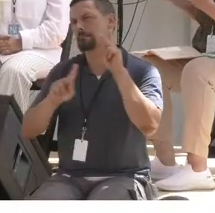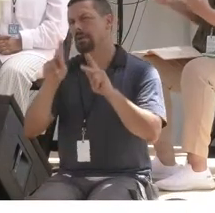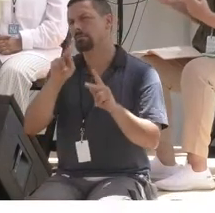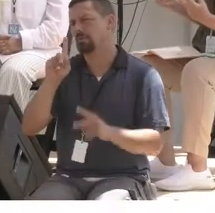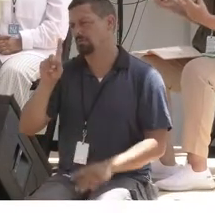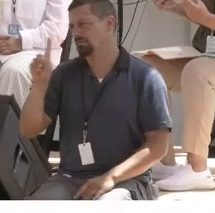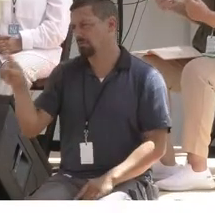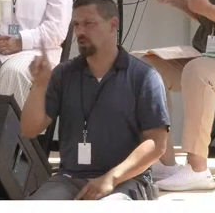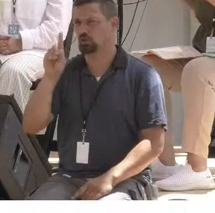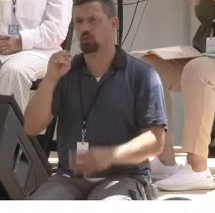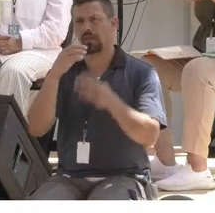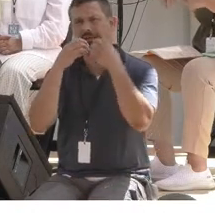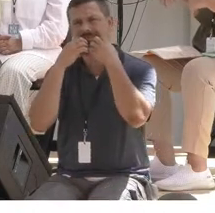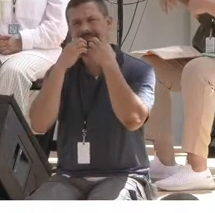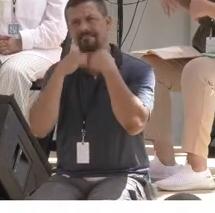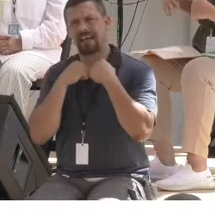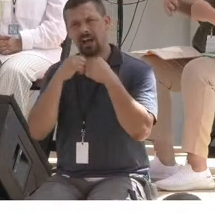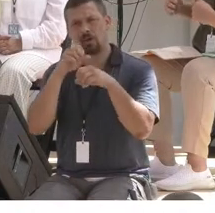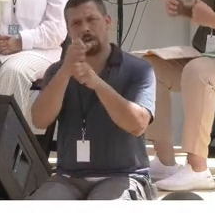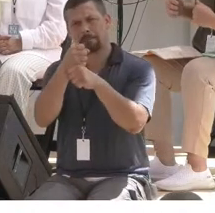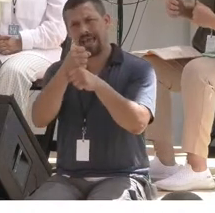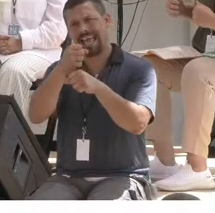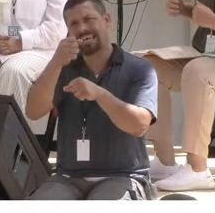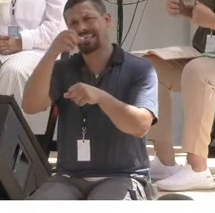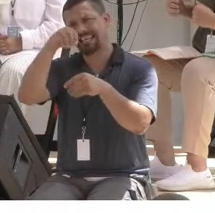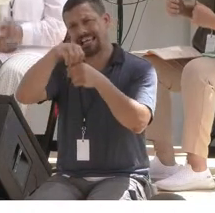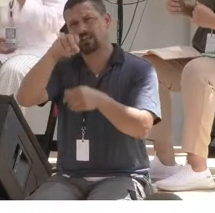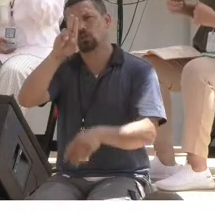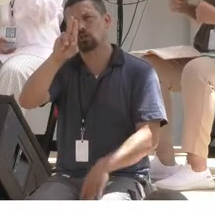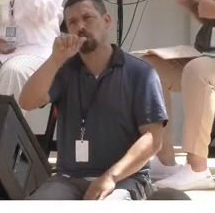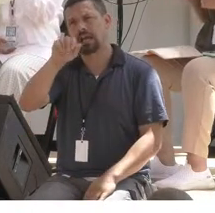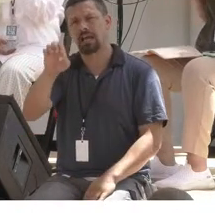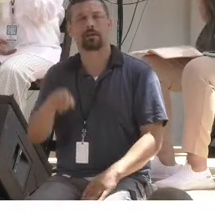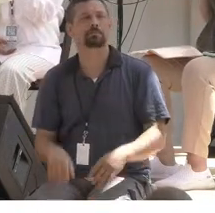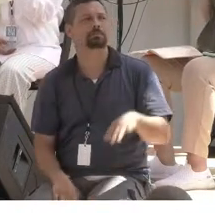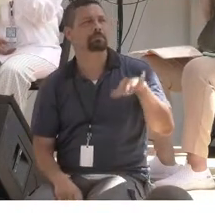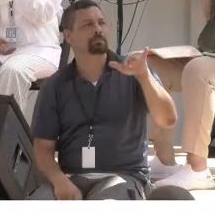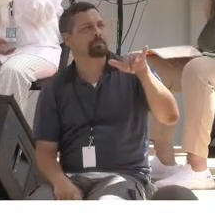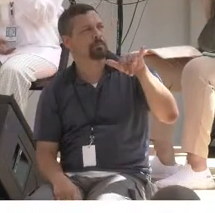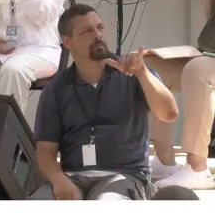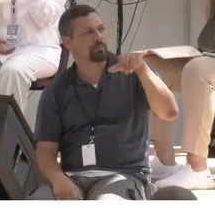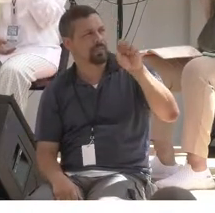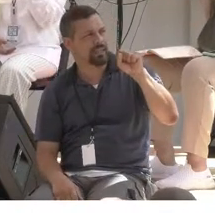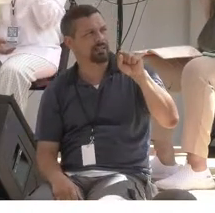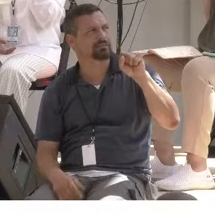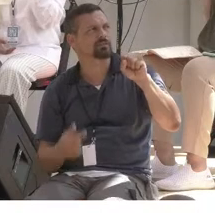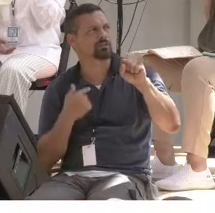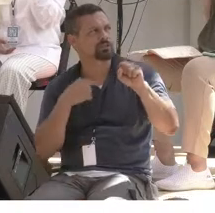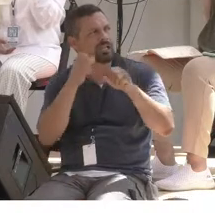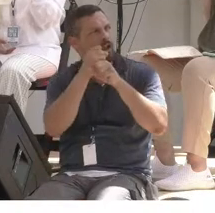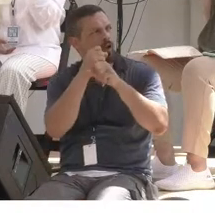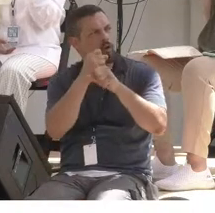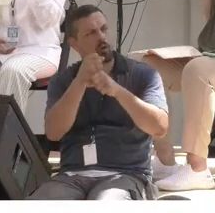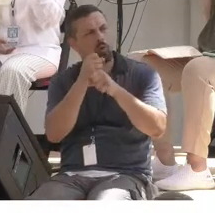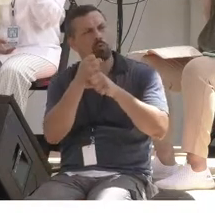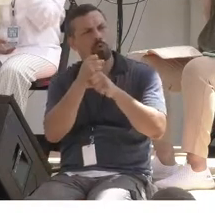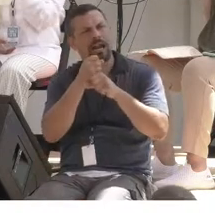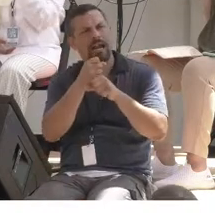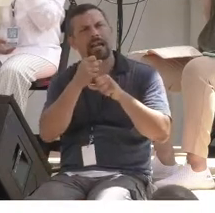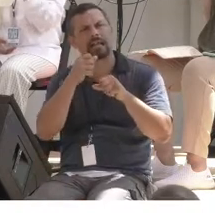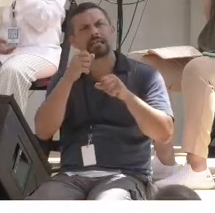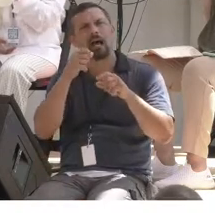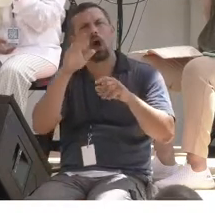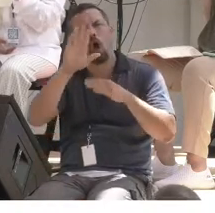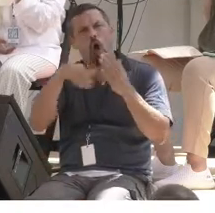Do people value made in UAE? Yes, a lot. First, I created the stamp that I use under all